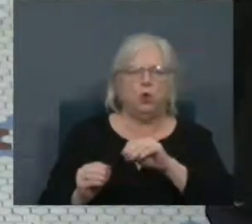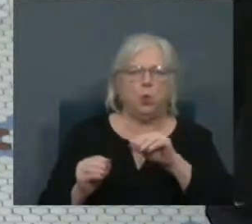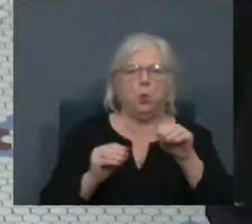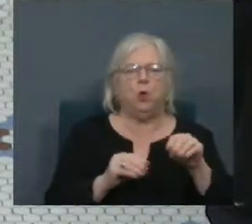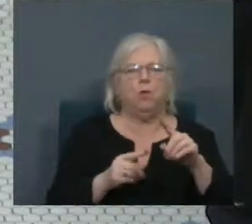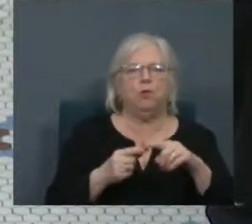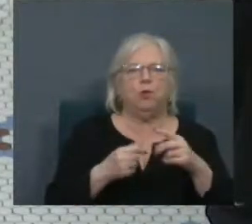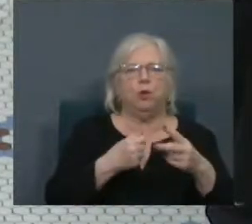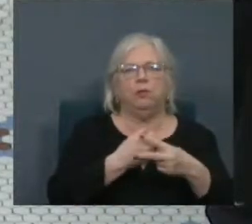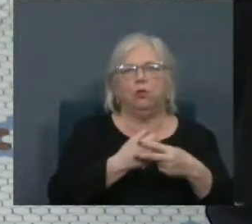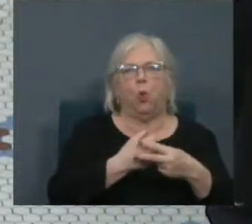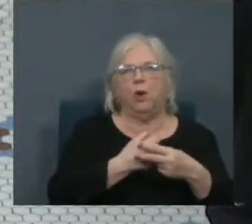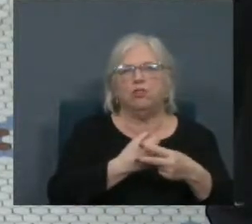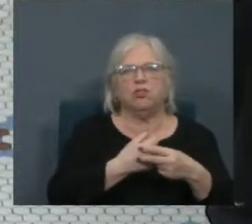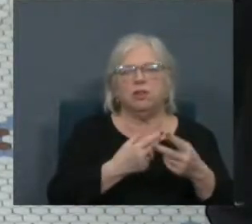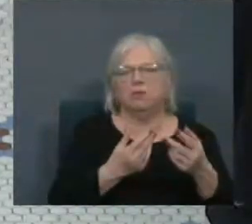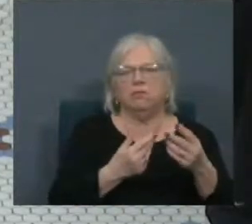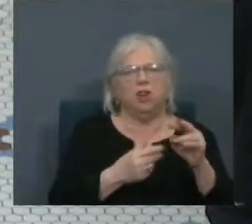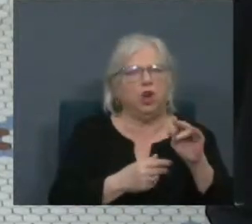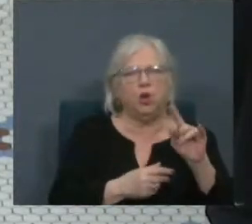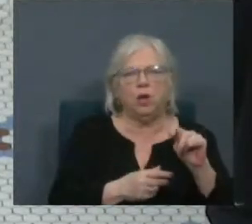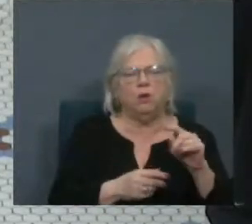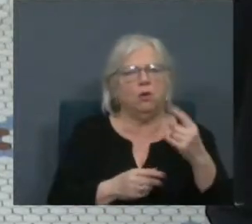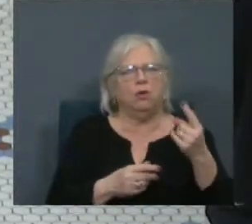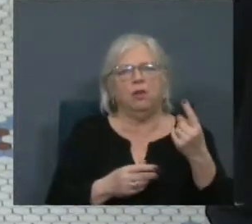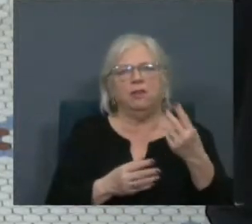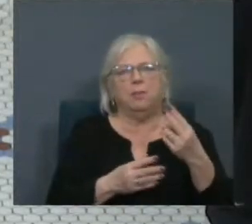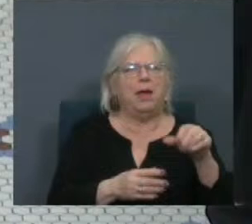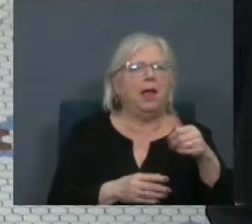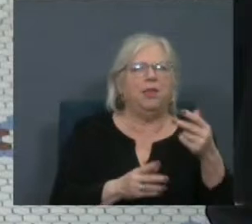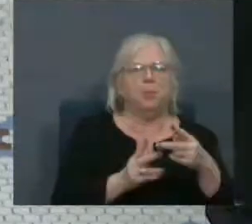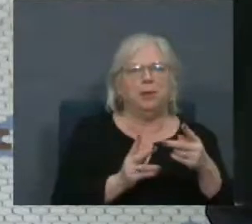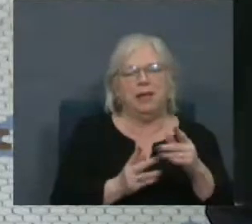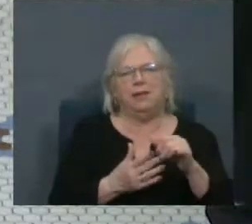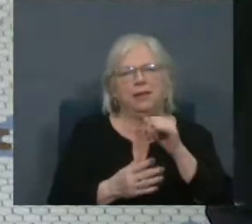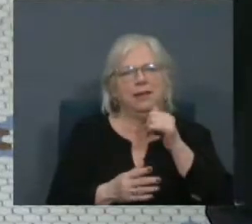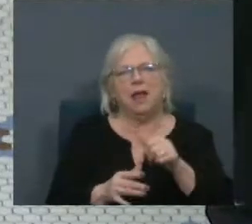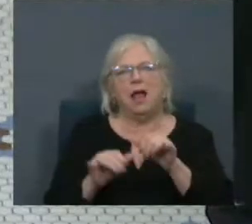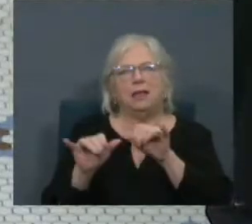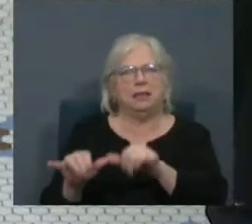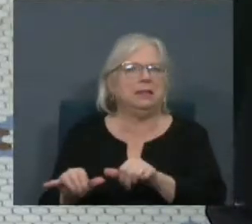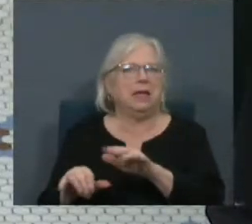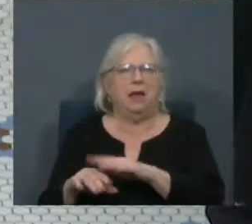to a storage, somewhere to like a storage unit or anywhere else that's not on the lot.